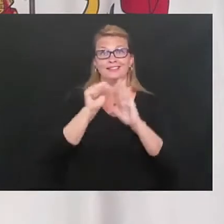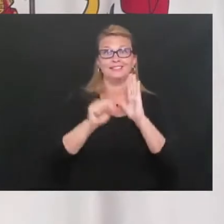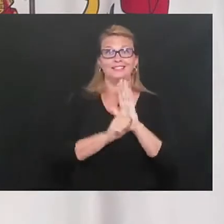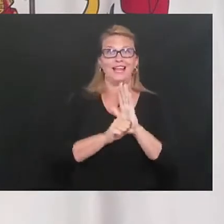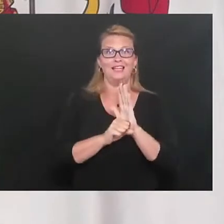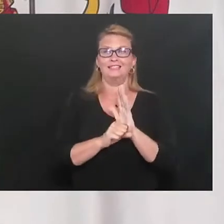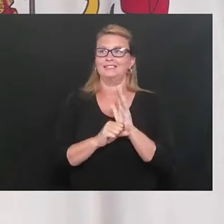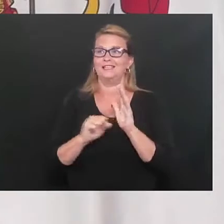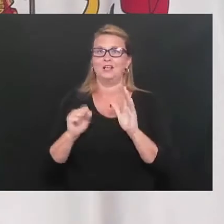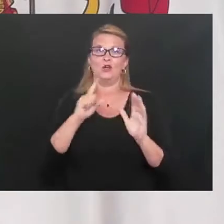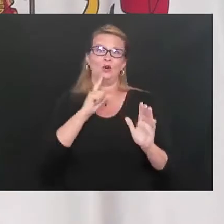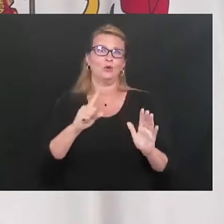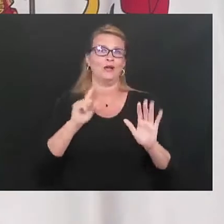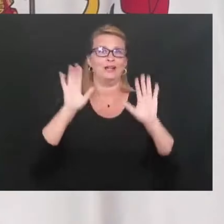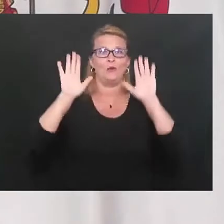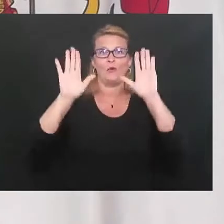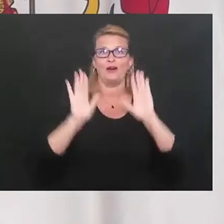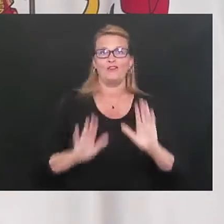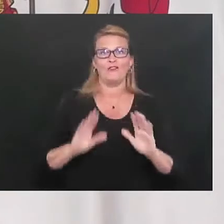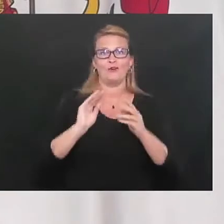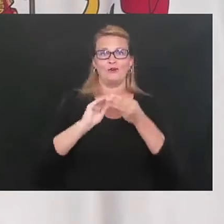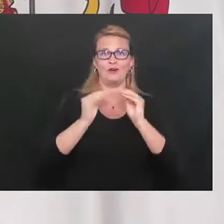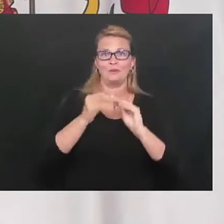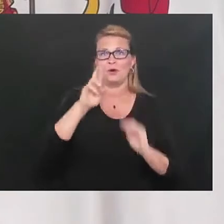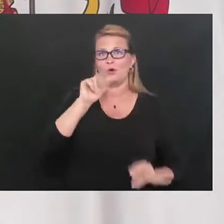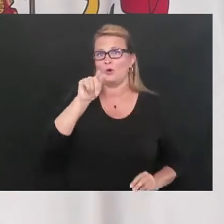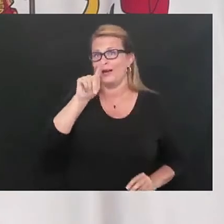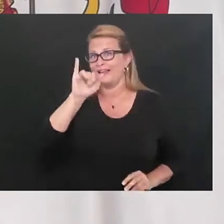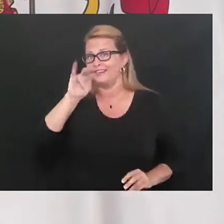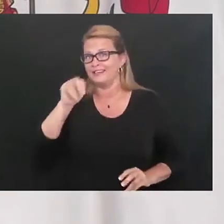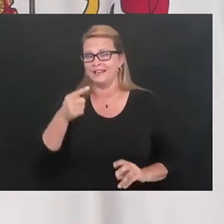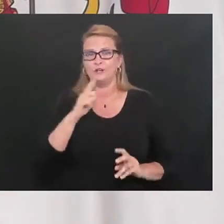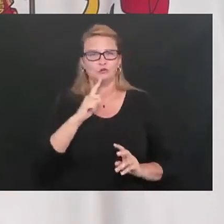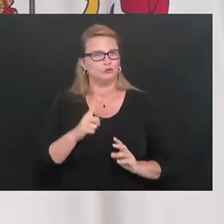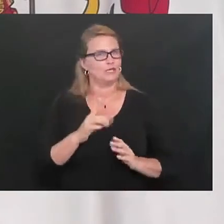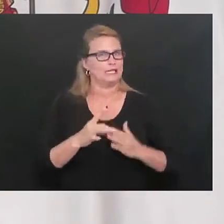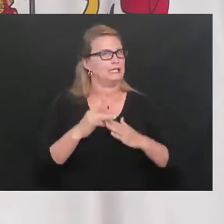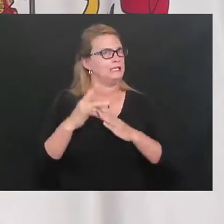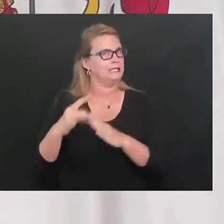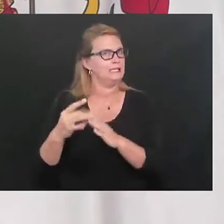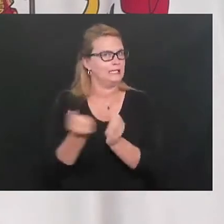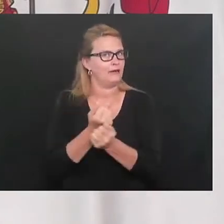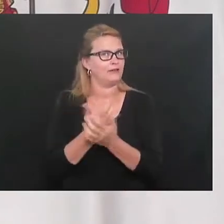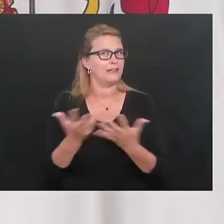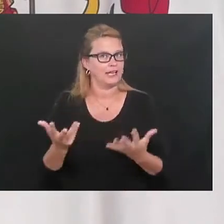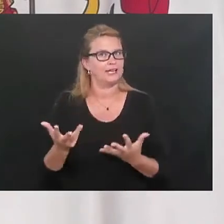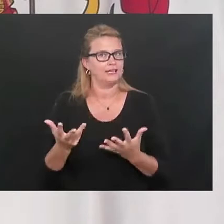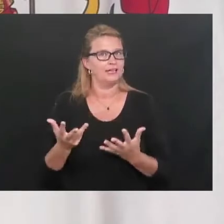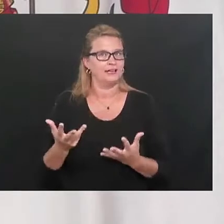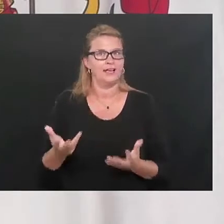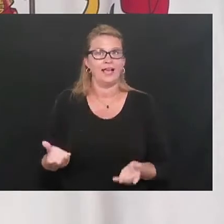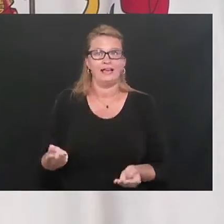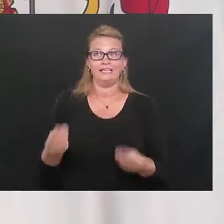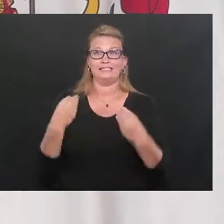and, you know, bond rating and everything is driving this whole thing and you know, and allowed for a